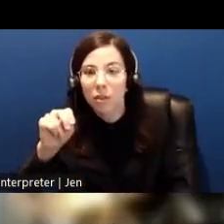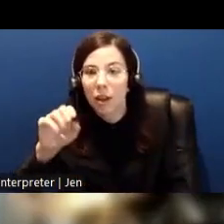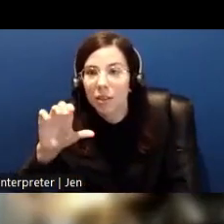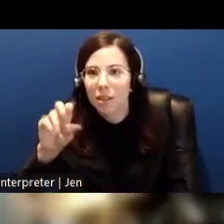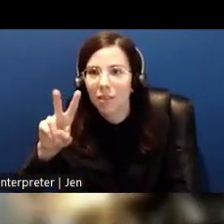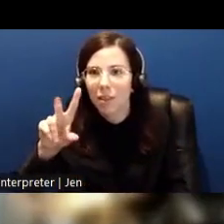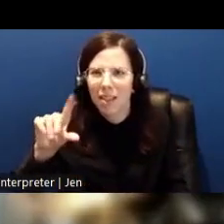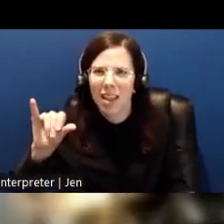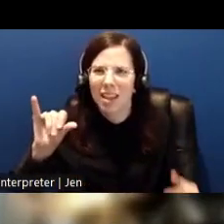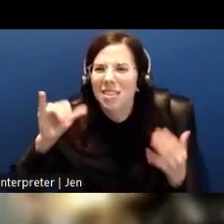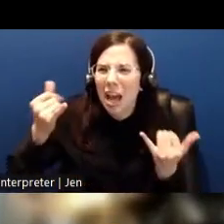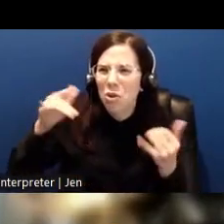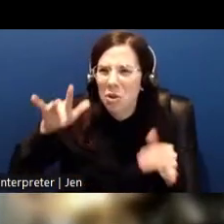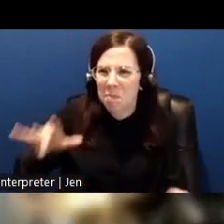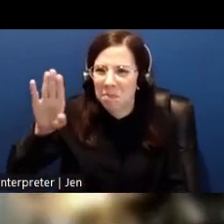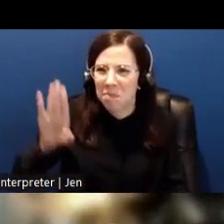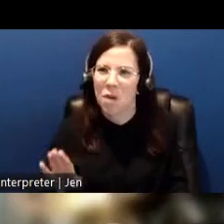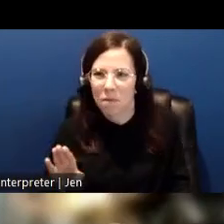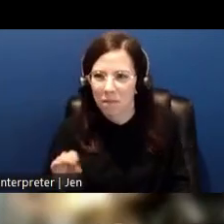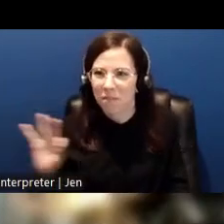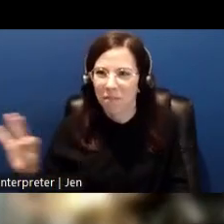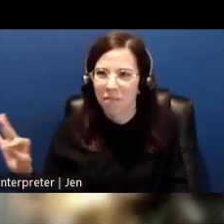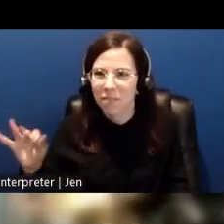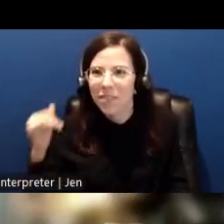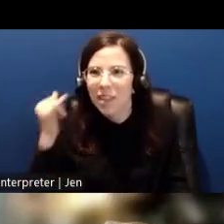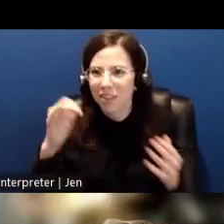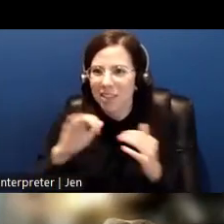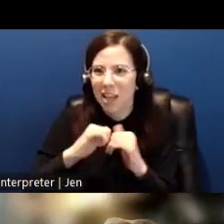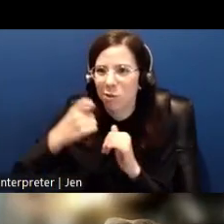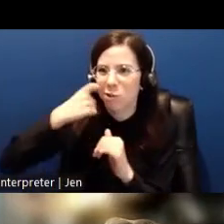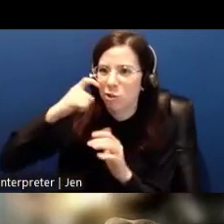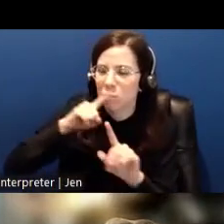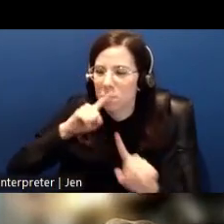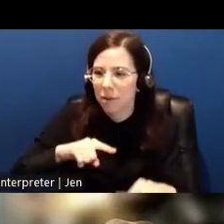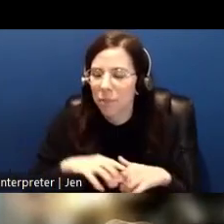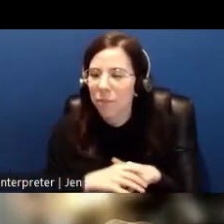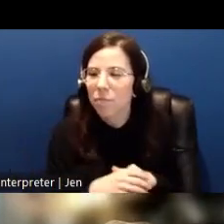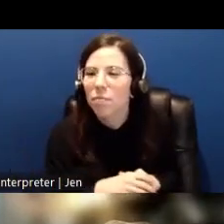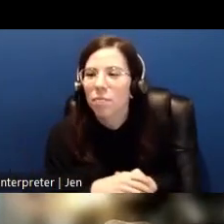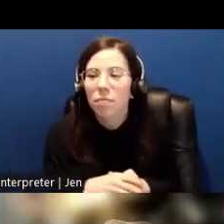can put your virtual hands down if that's the way you identified right there. So the